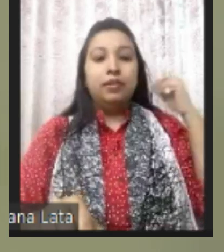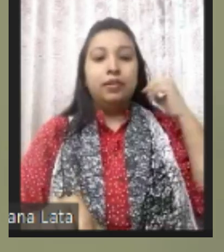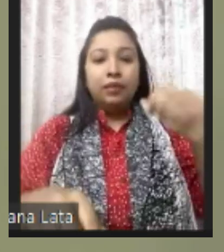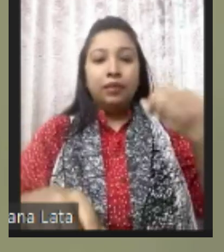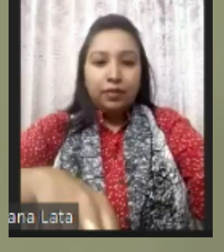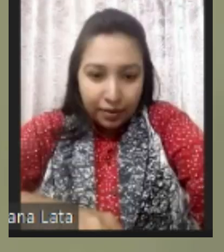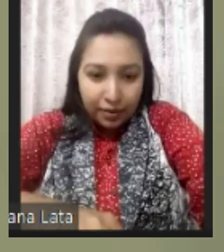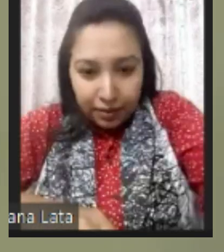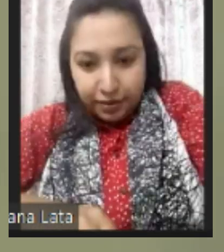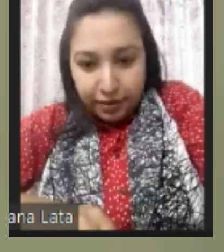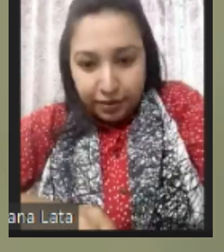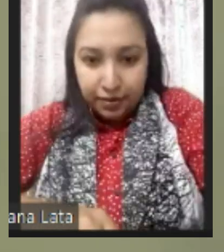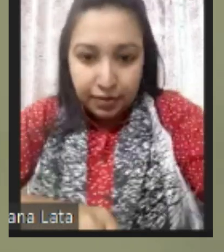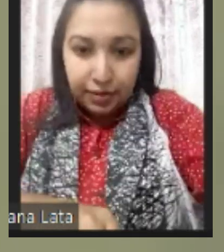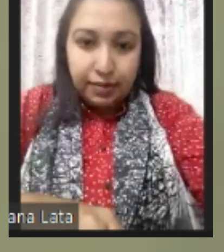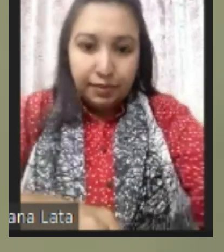Okay.